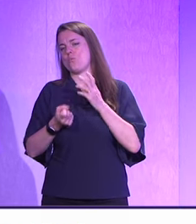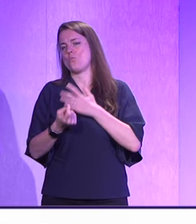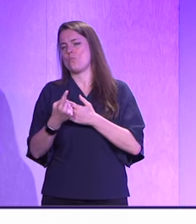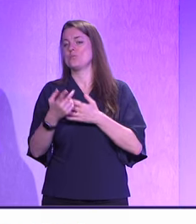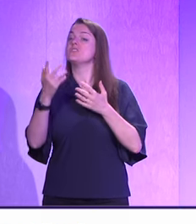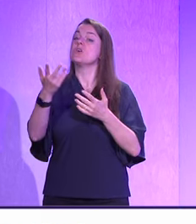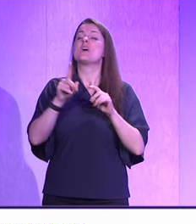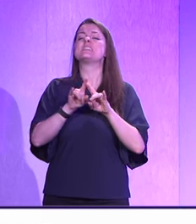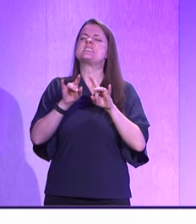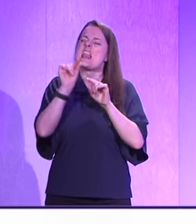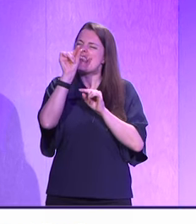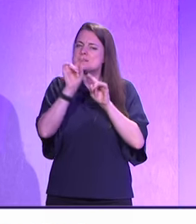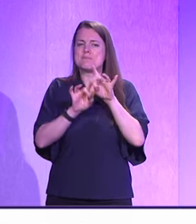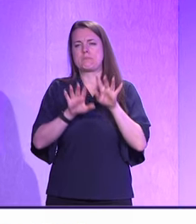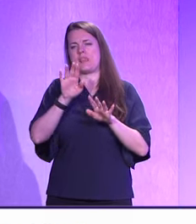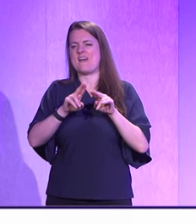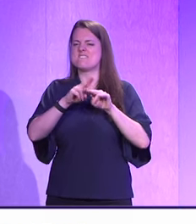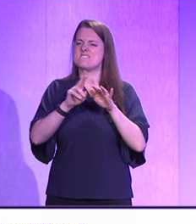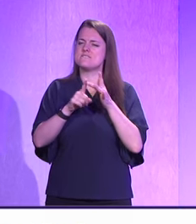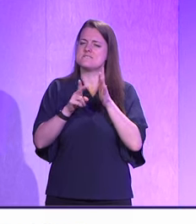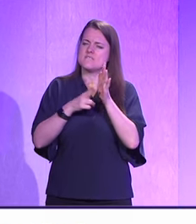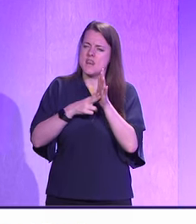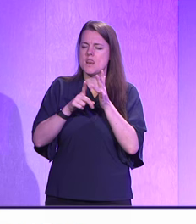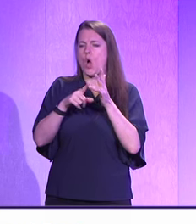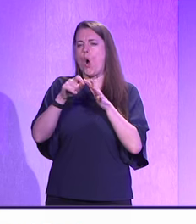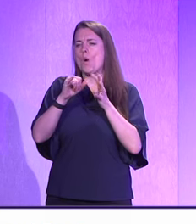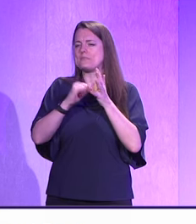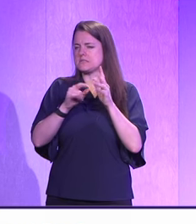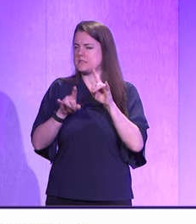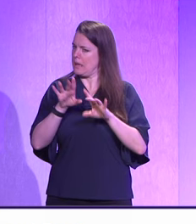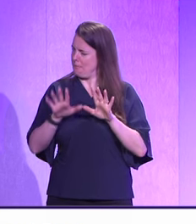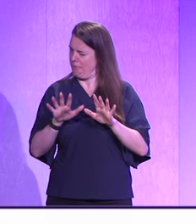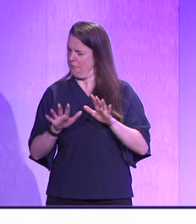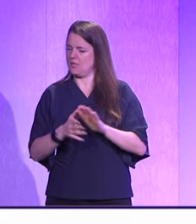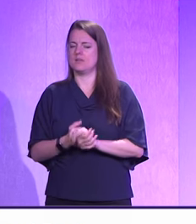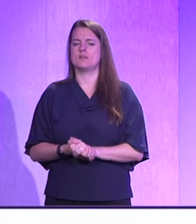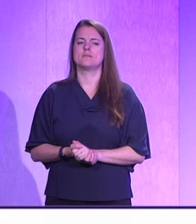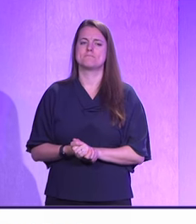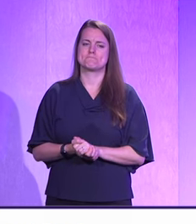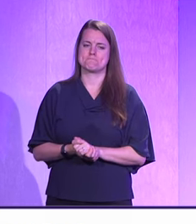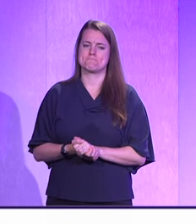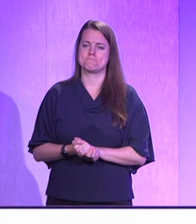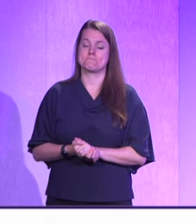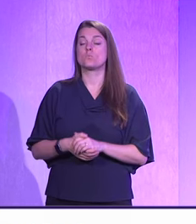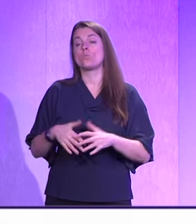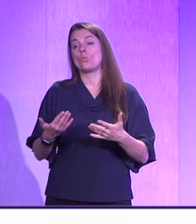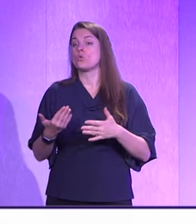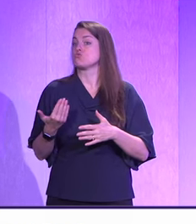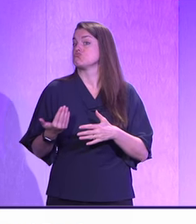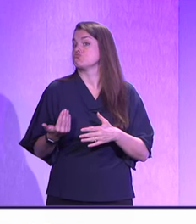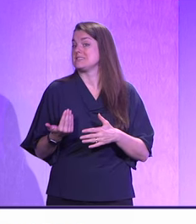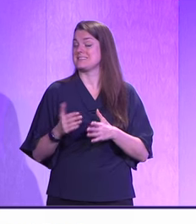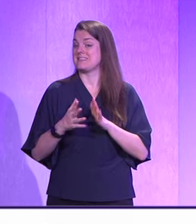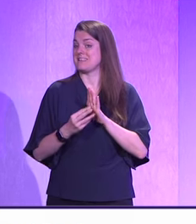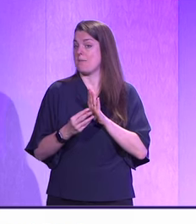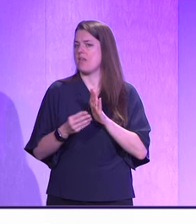like FinOps, a little bit like kind of something a bit like FinOps working there. And there's a more recent